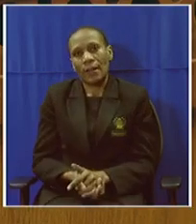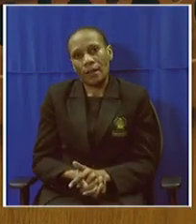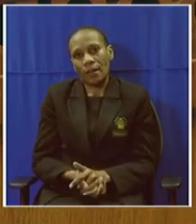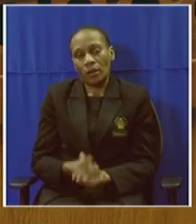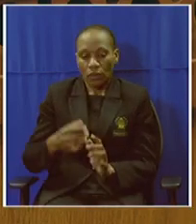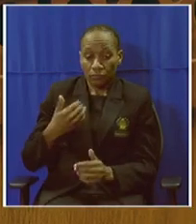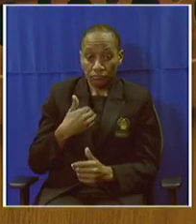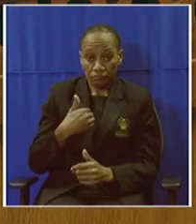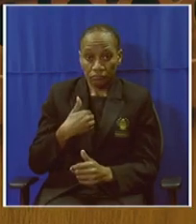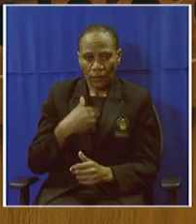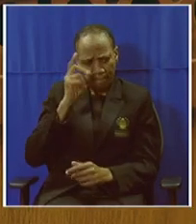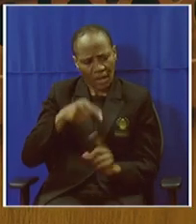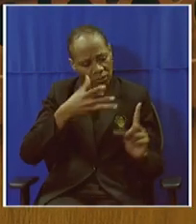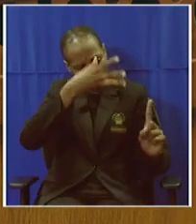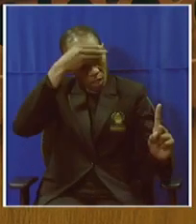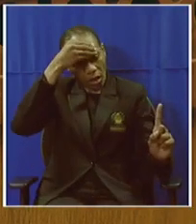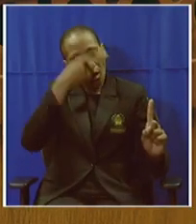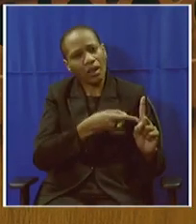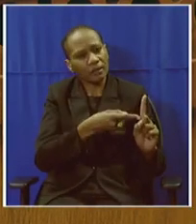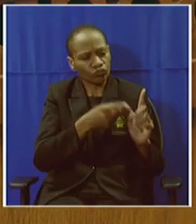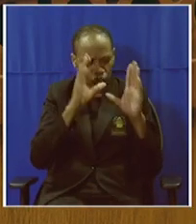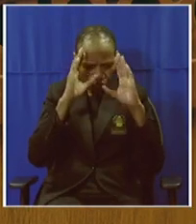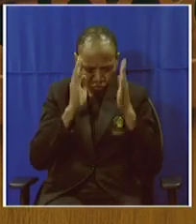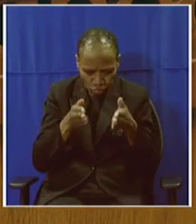We must learn from her dedication,